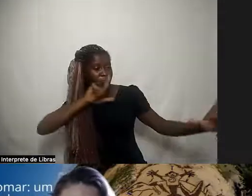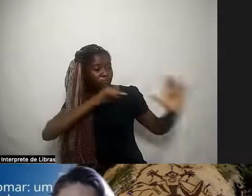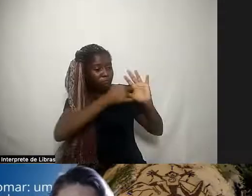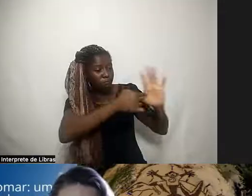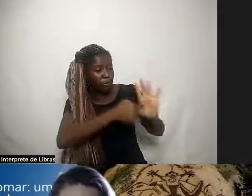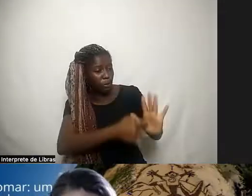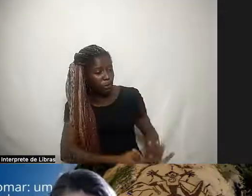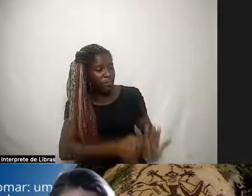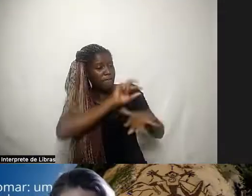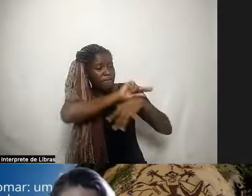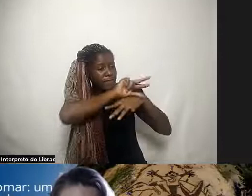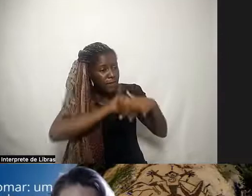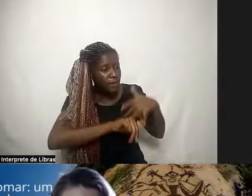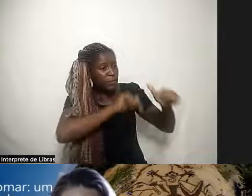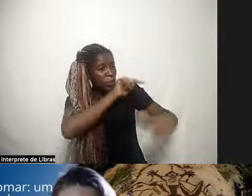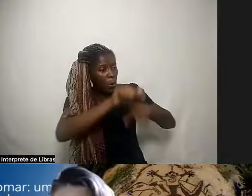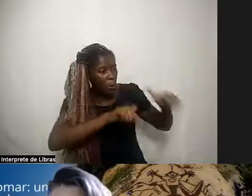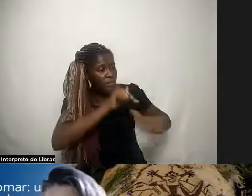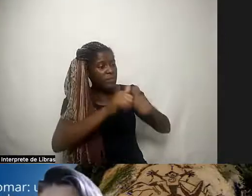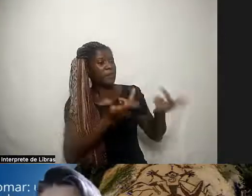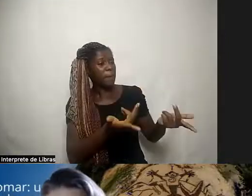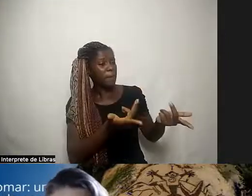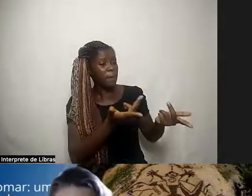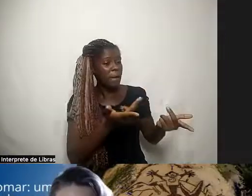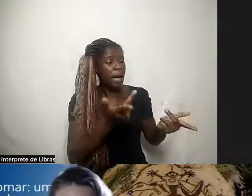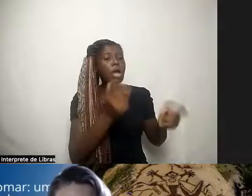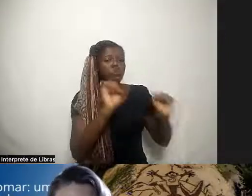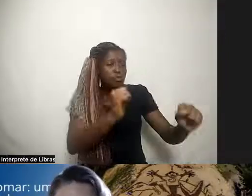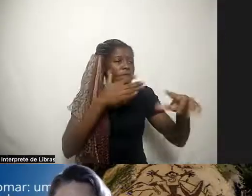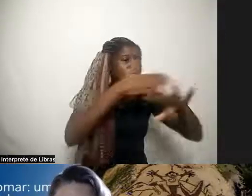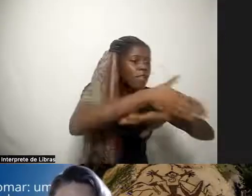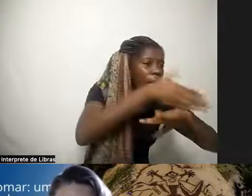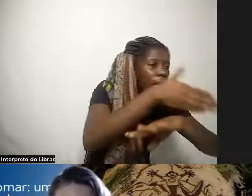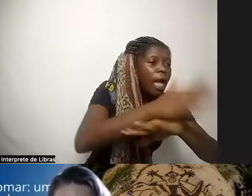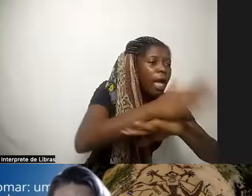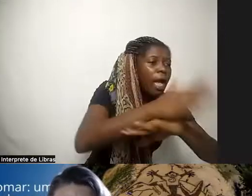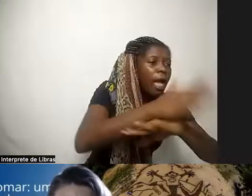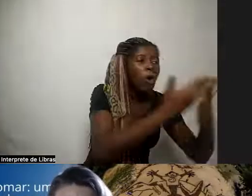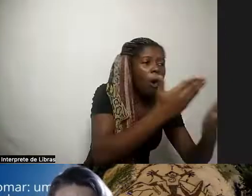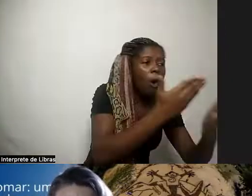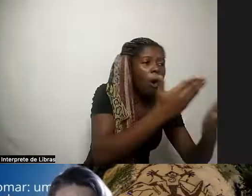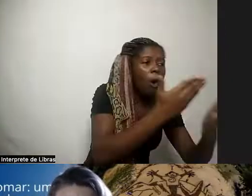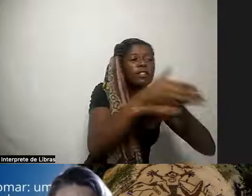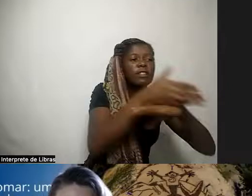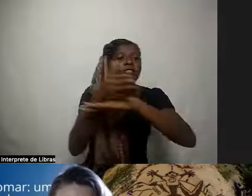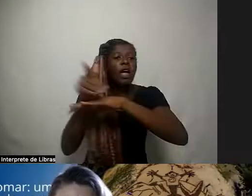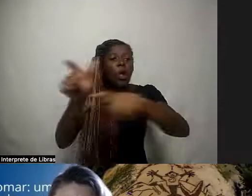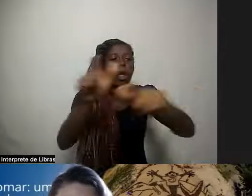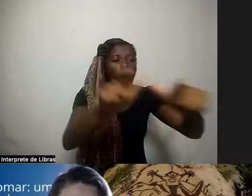before, like exhibitions, visitor centers, external activities, whether they are in schools or any